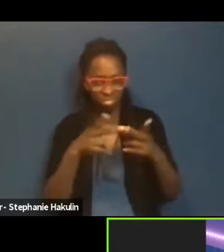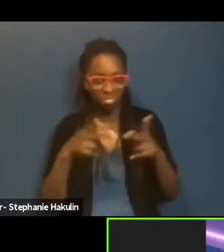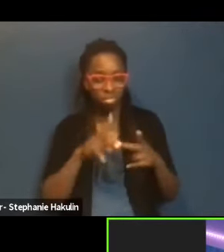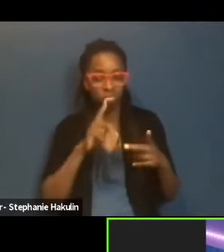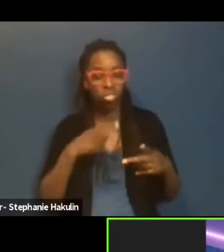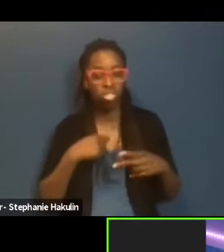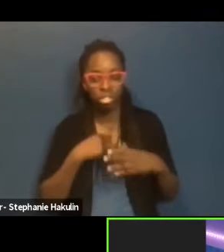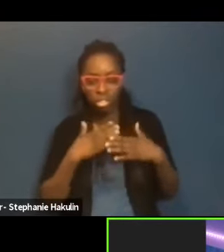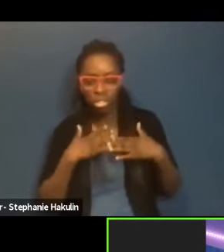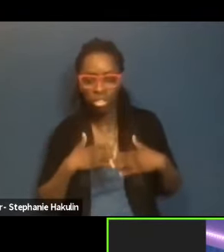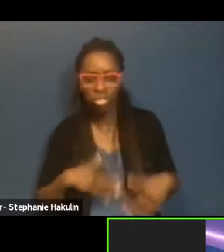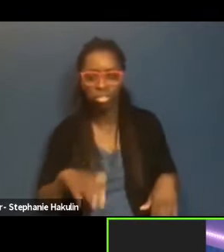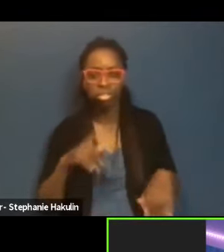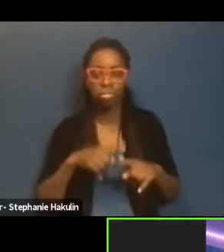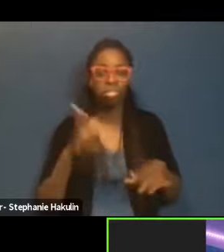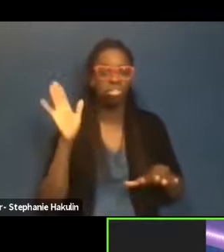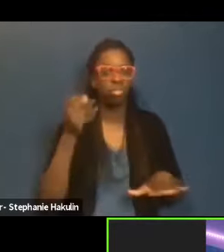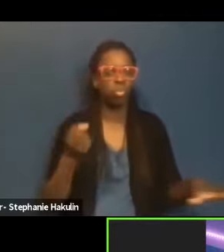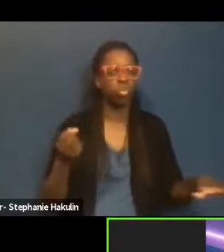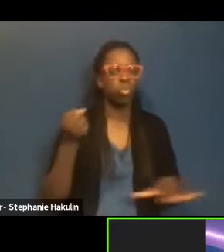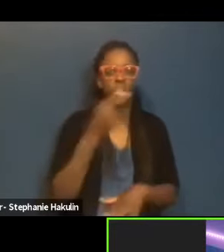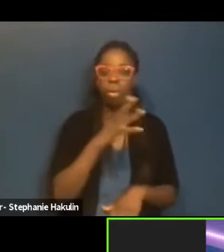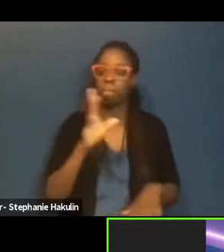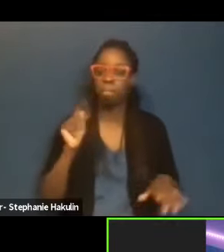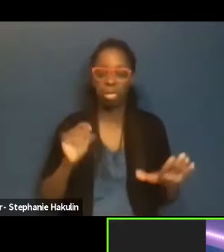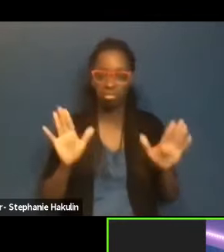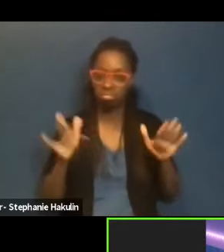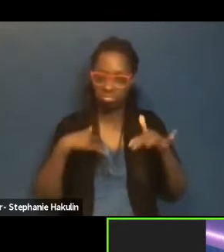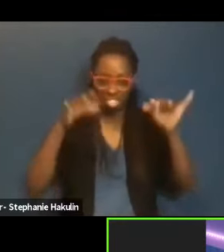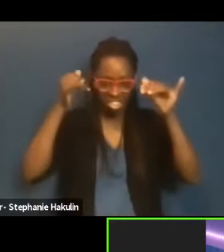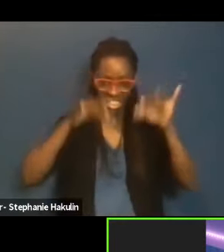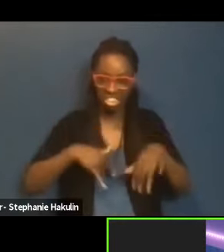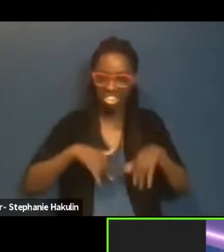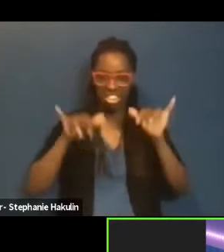dope raps one by one as I bless y'all. BNV, thank y'all for having me.